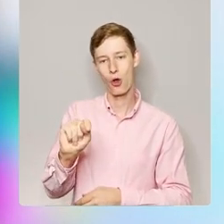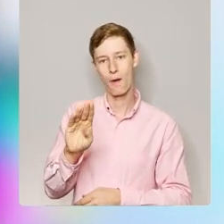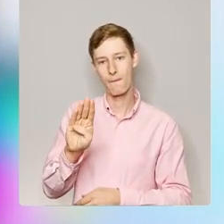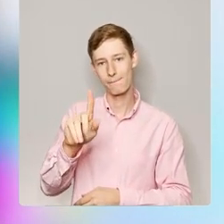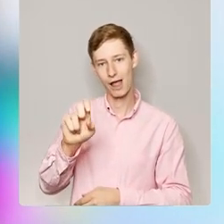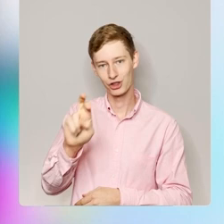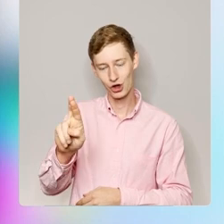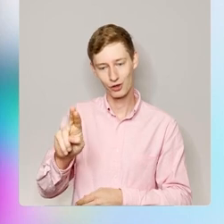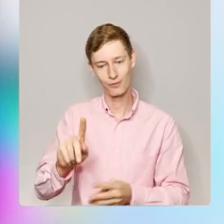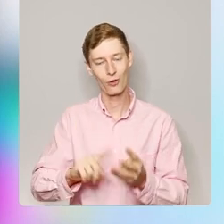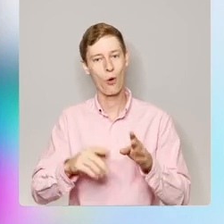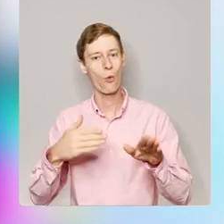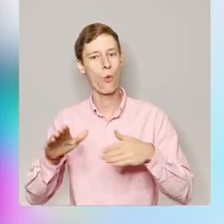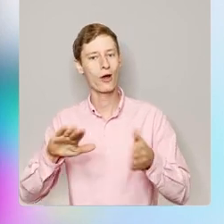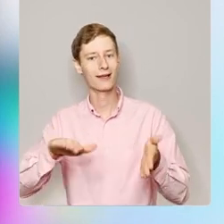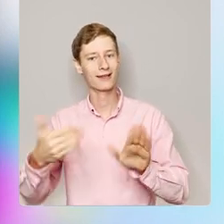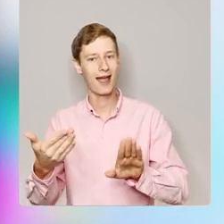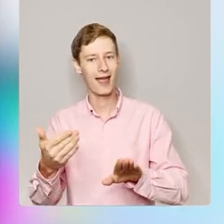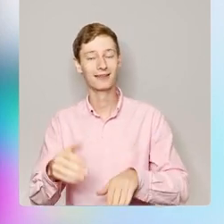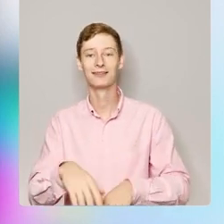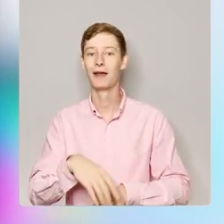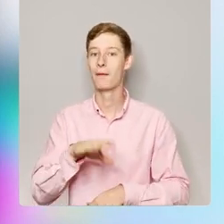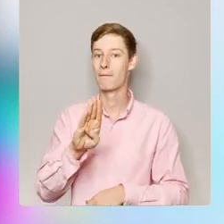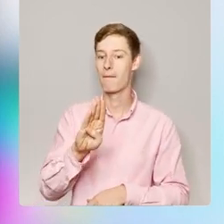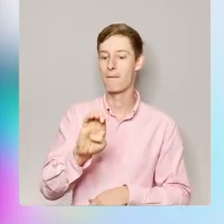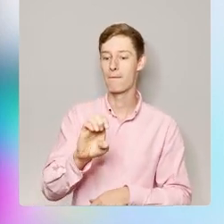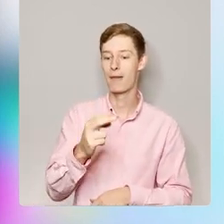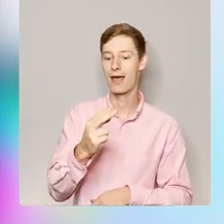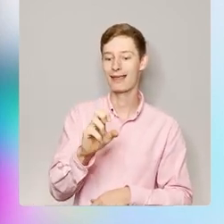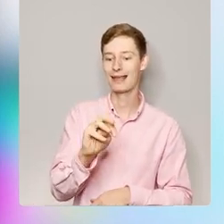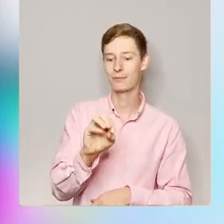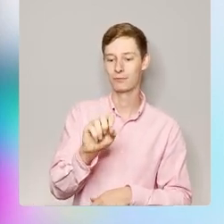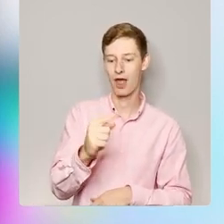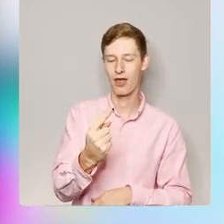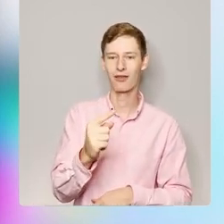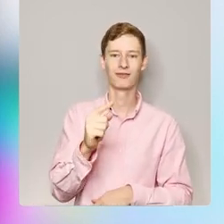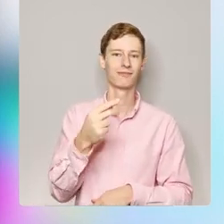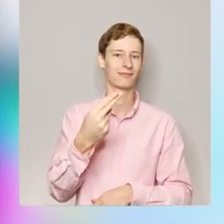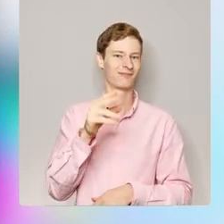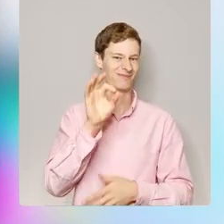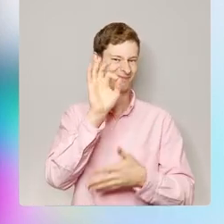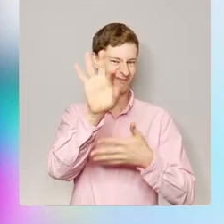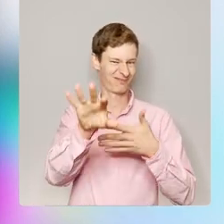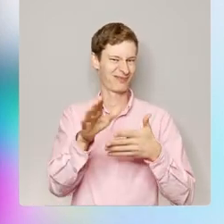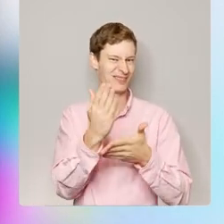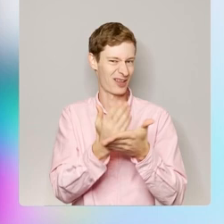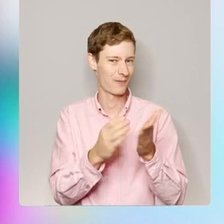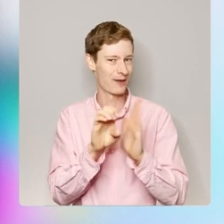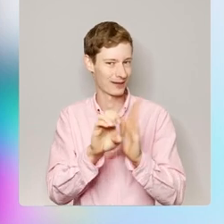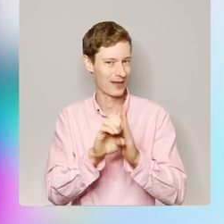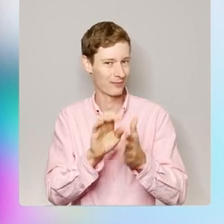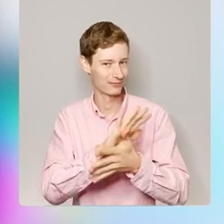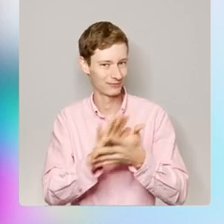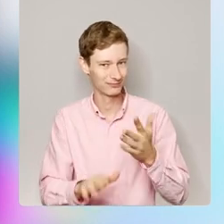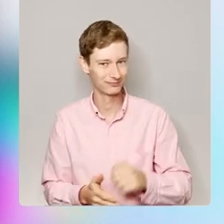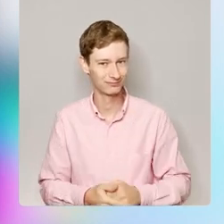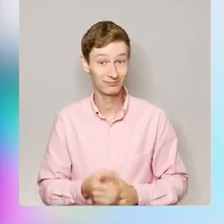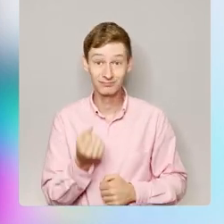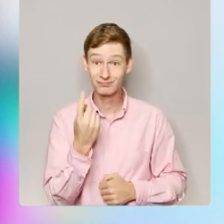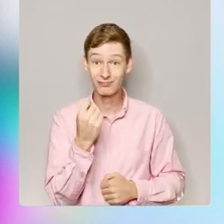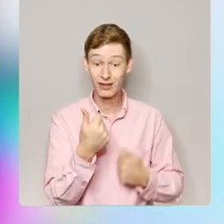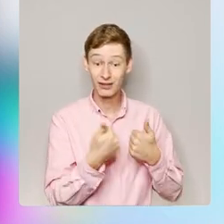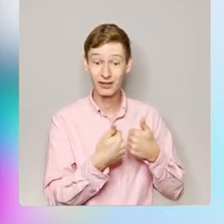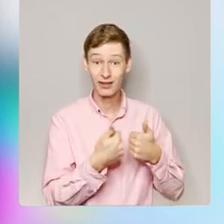Dead, Saints and Sinners, Chapter 2, as well as Behemoth, just to name a few. And look, it's not just video games